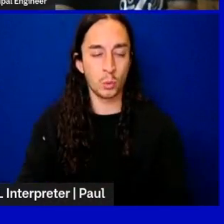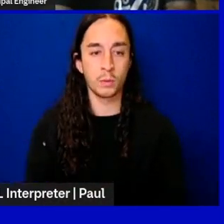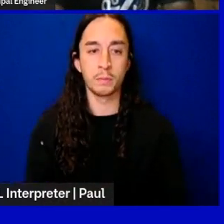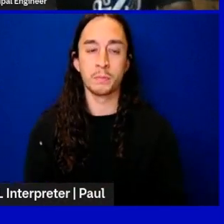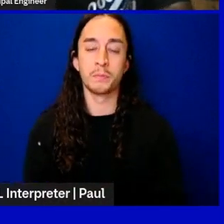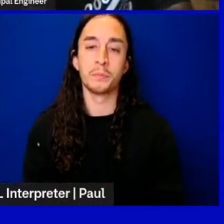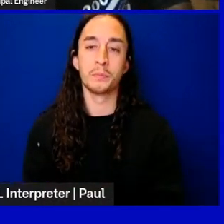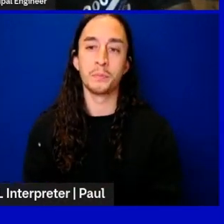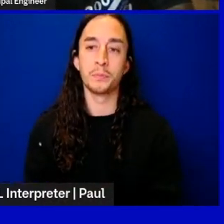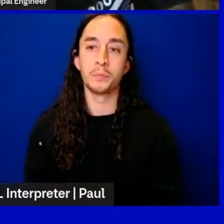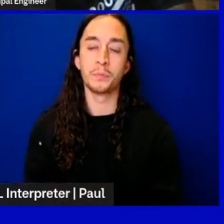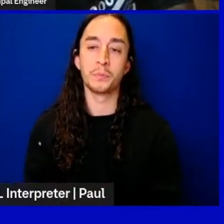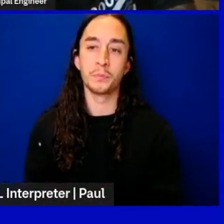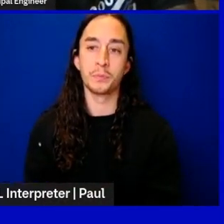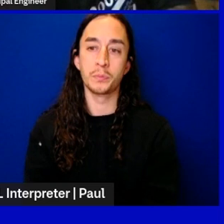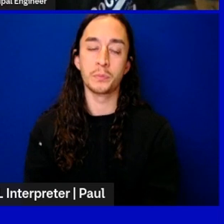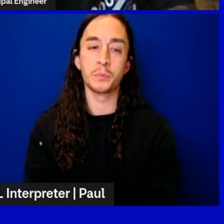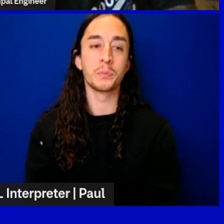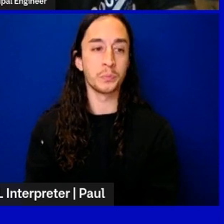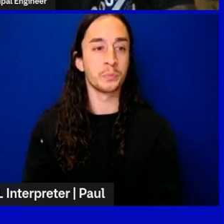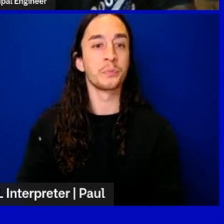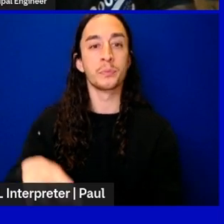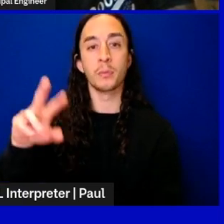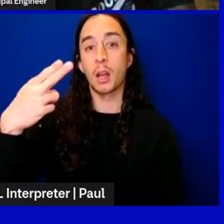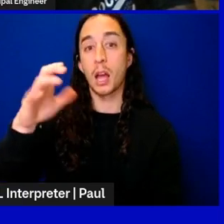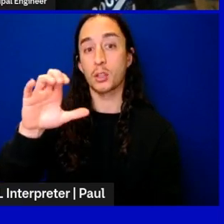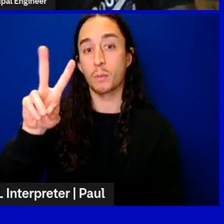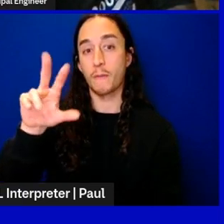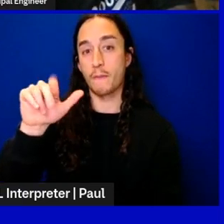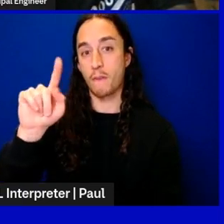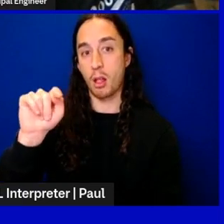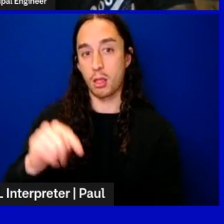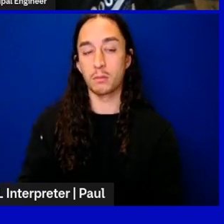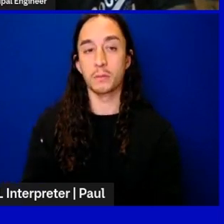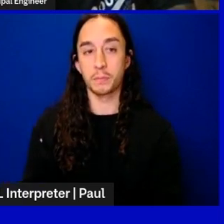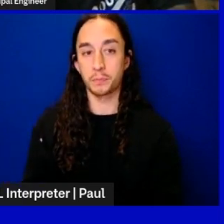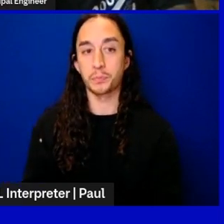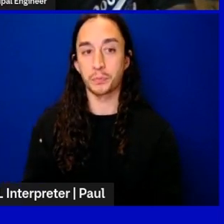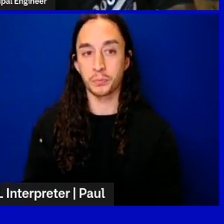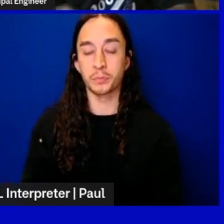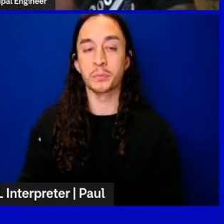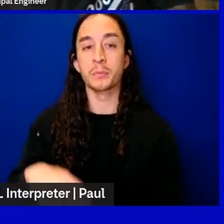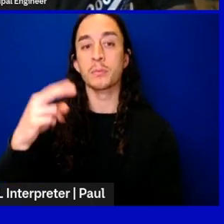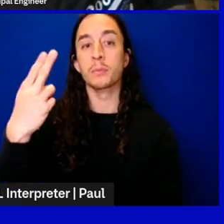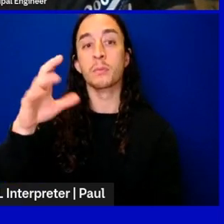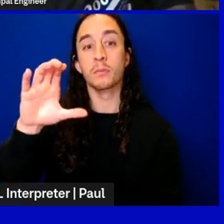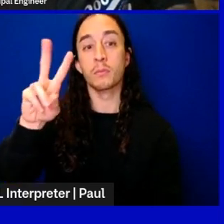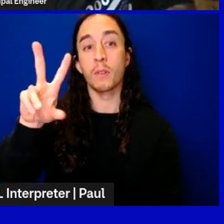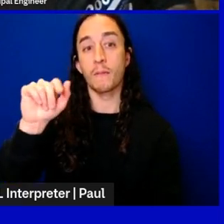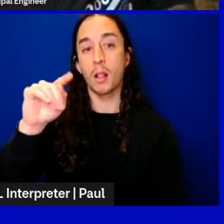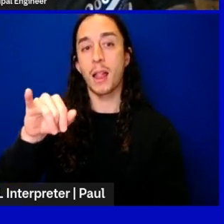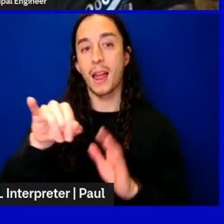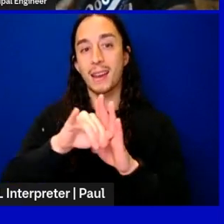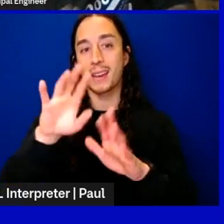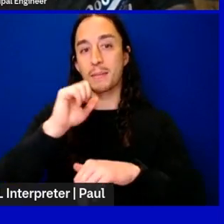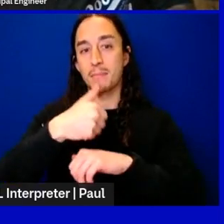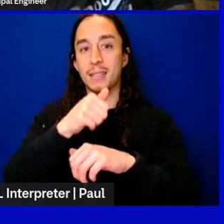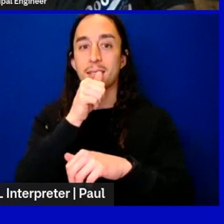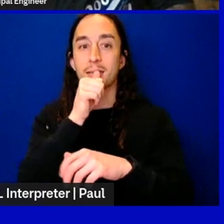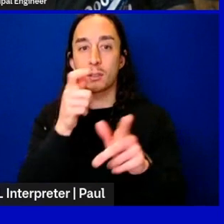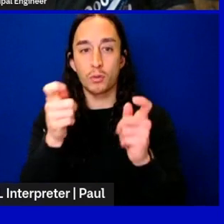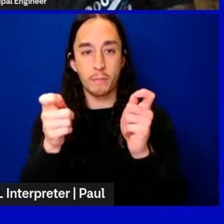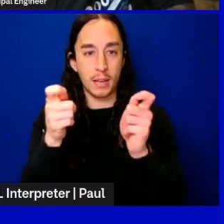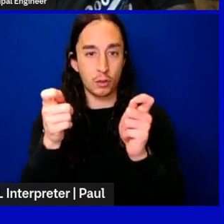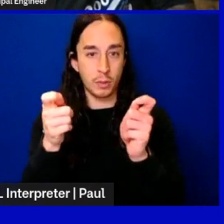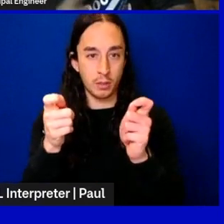Now, let's talk about the HashiCorp Vault. So HashiCorp Vault is an identity-based secret management tool. So let's say if you're